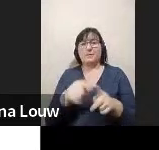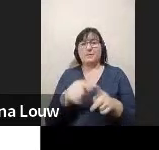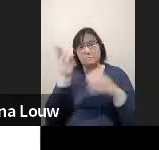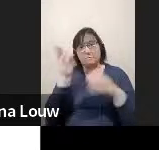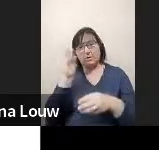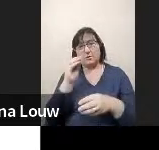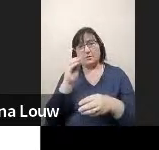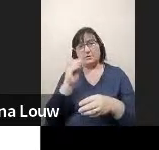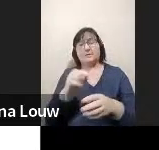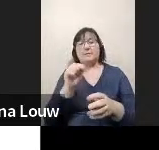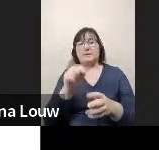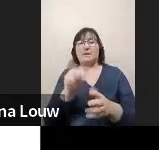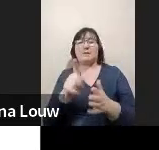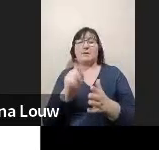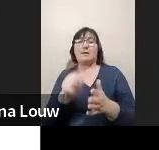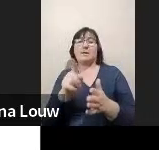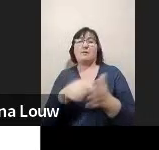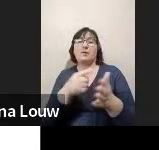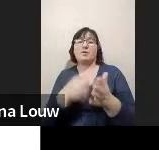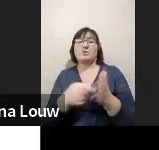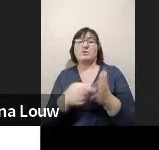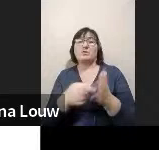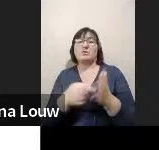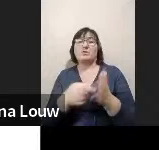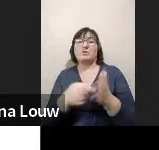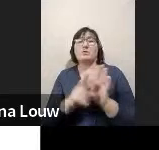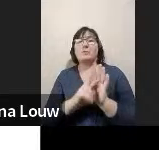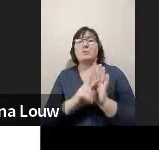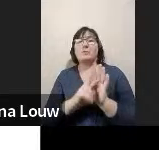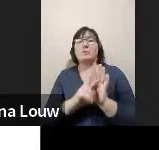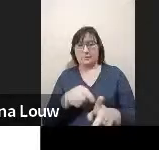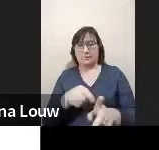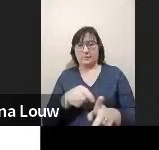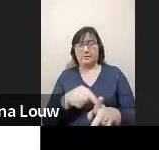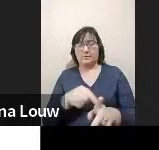representative. Okay, so the registered taxpayer, once that is done,